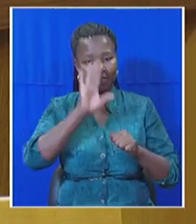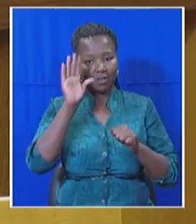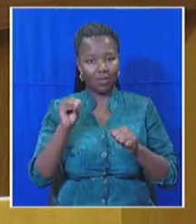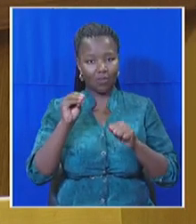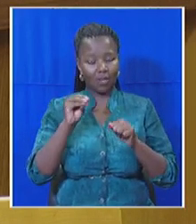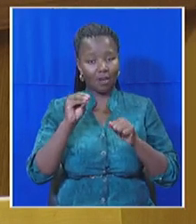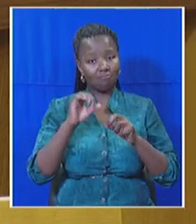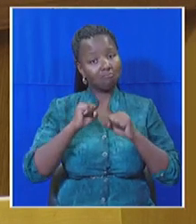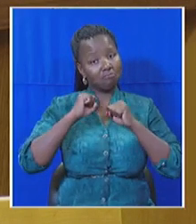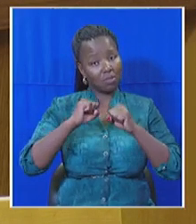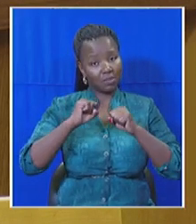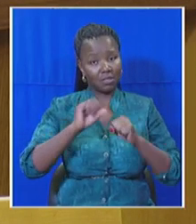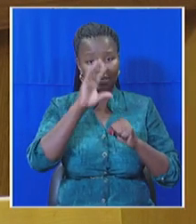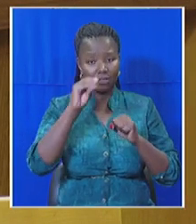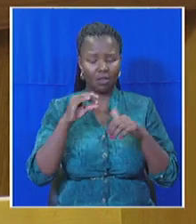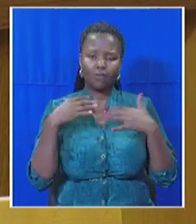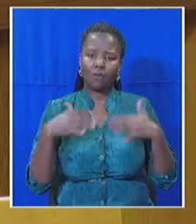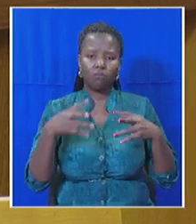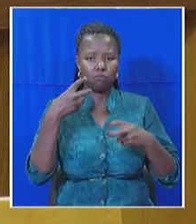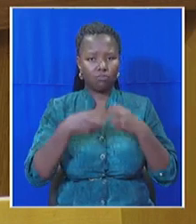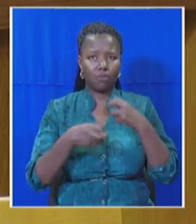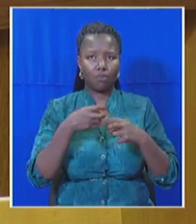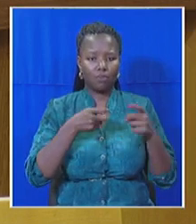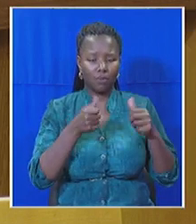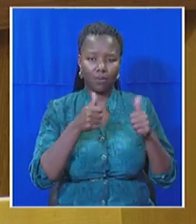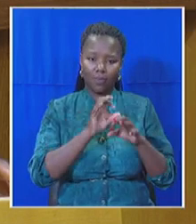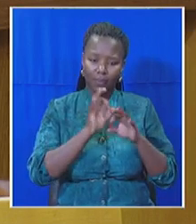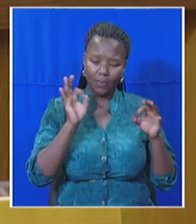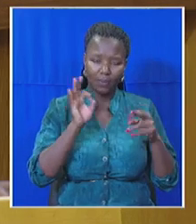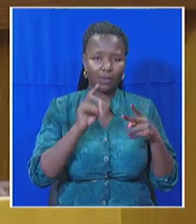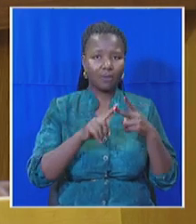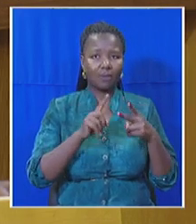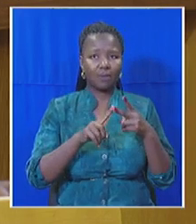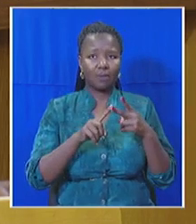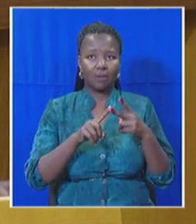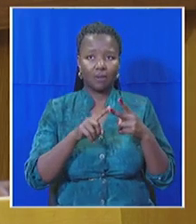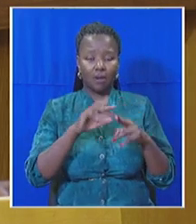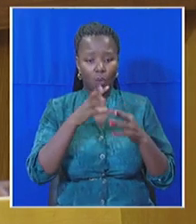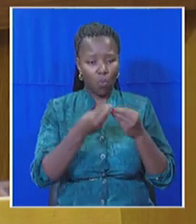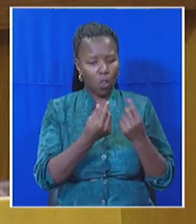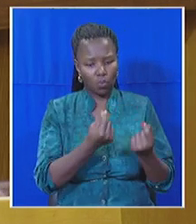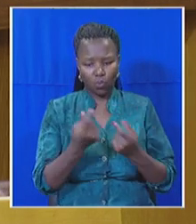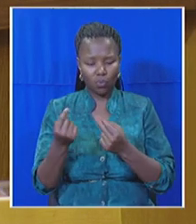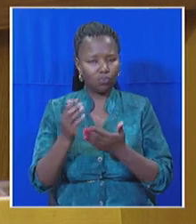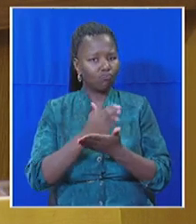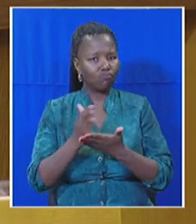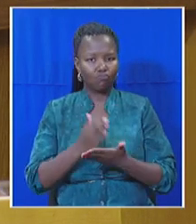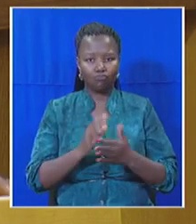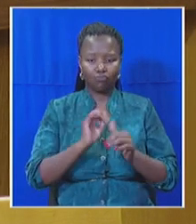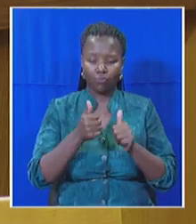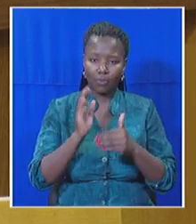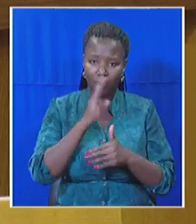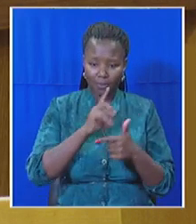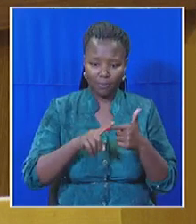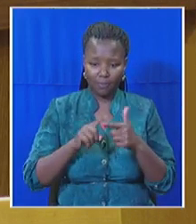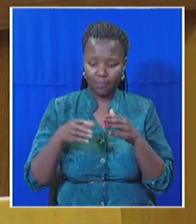to fail the most basic test of good governance. Bouts are being sanctioned without proper procedures being followed. Promoters are